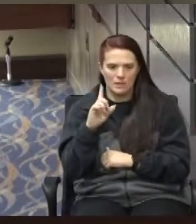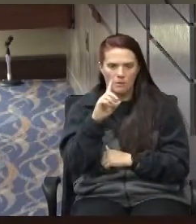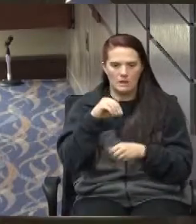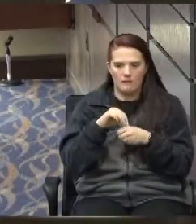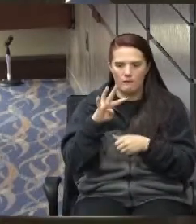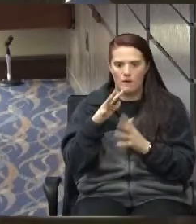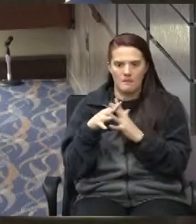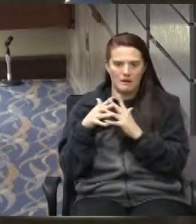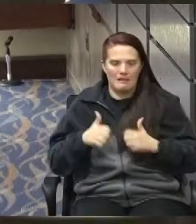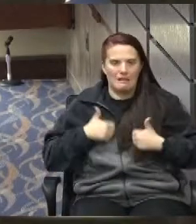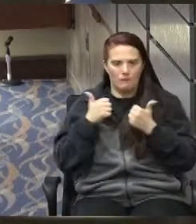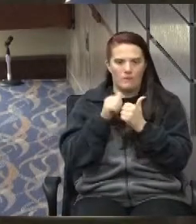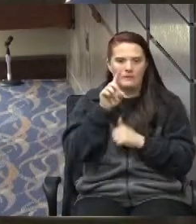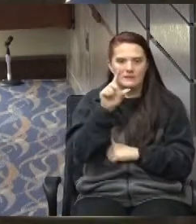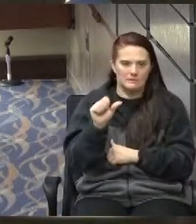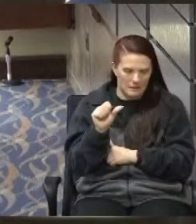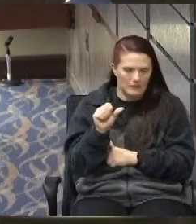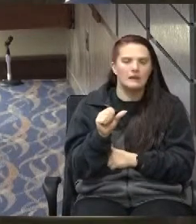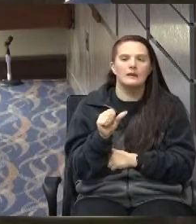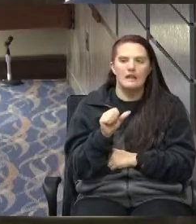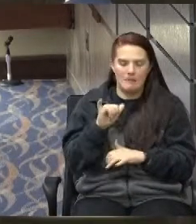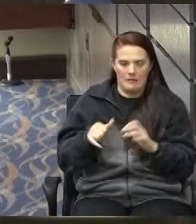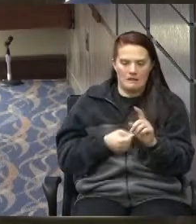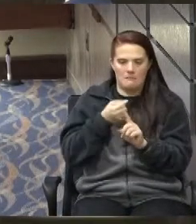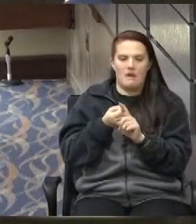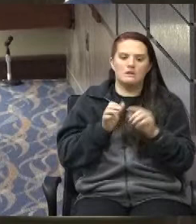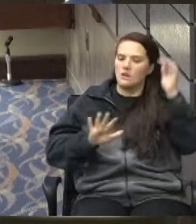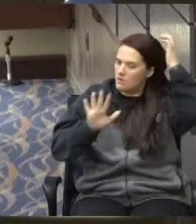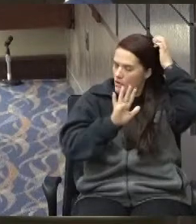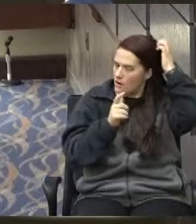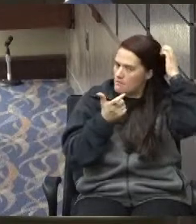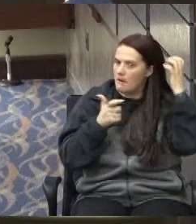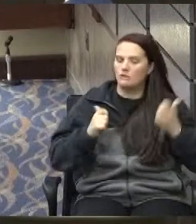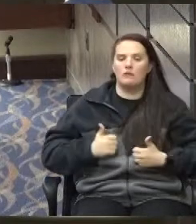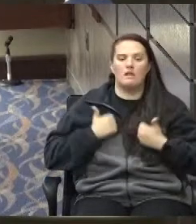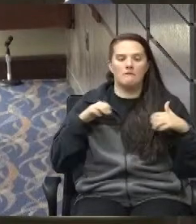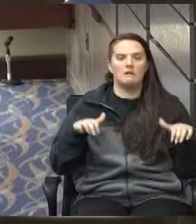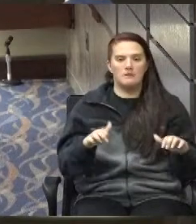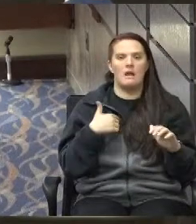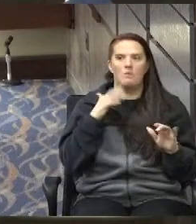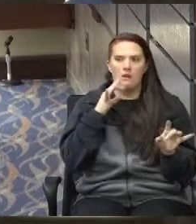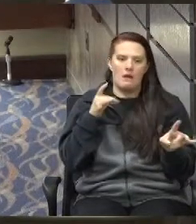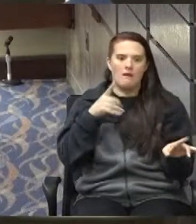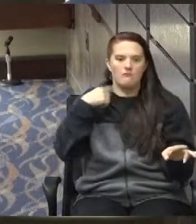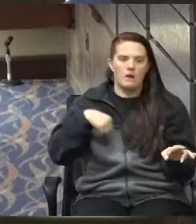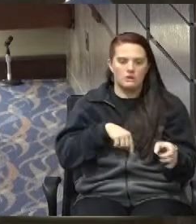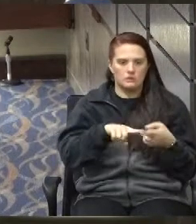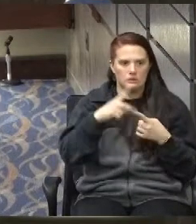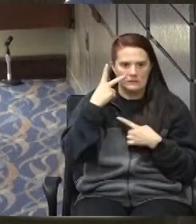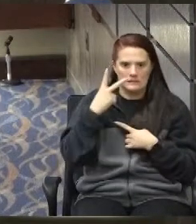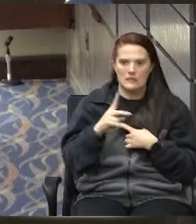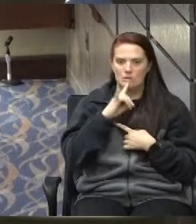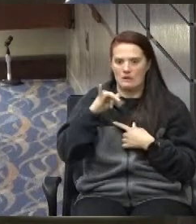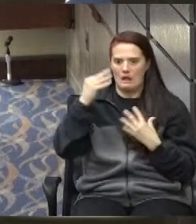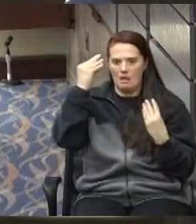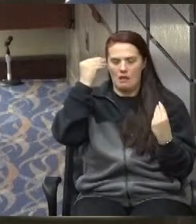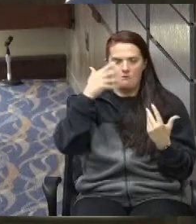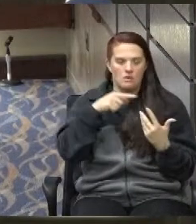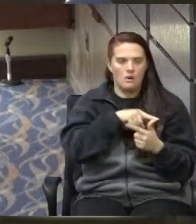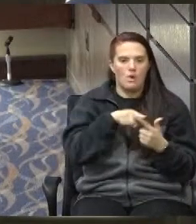Americans live with a disability that impacts their major life activities. And I would hate for us to see really thoughtful,